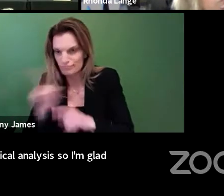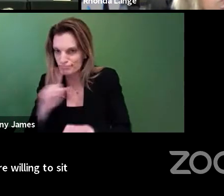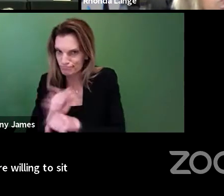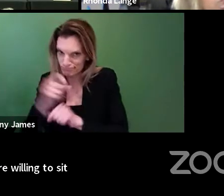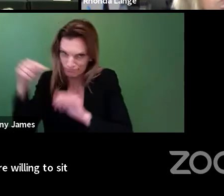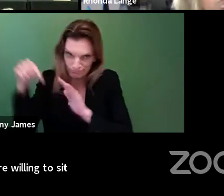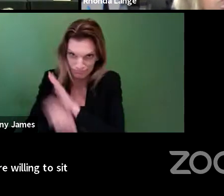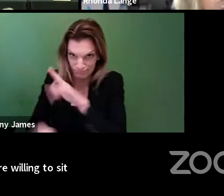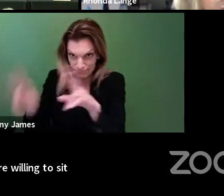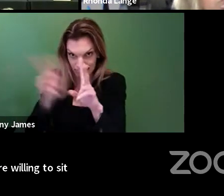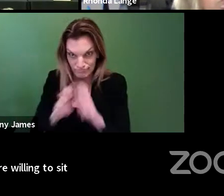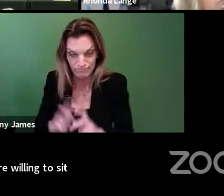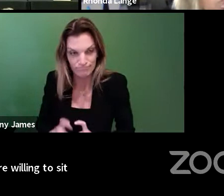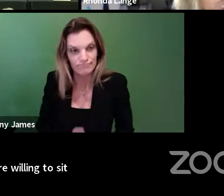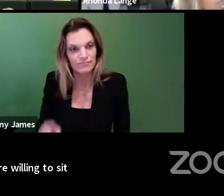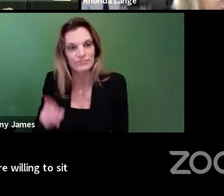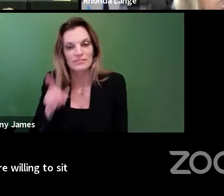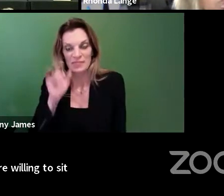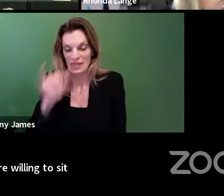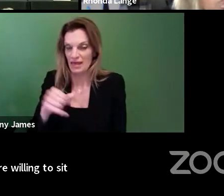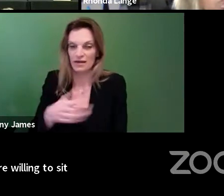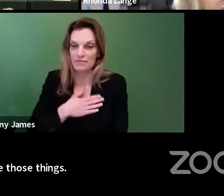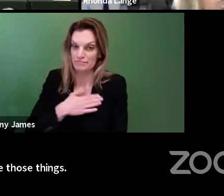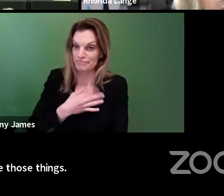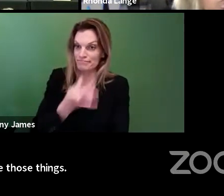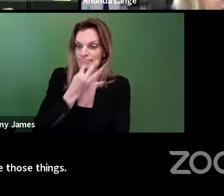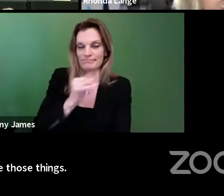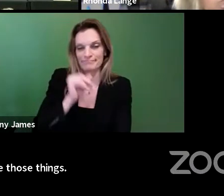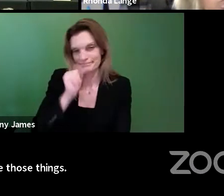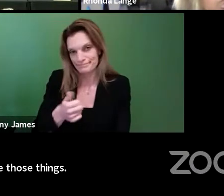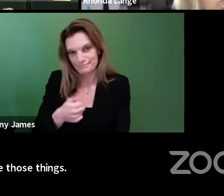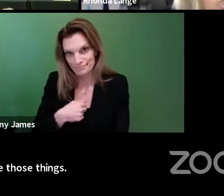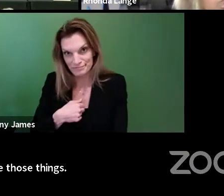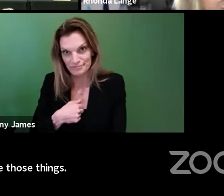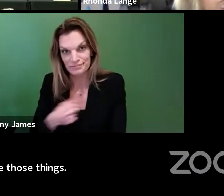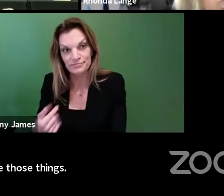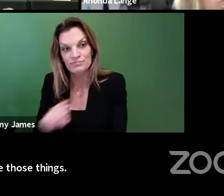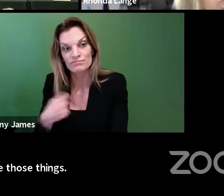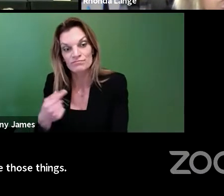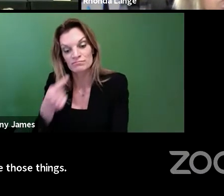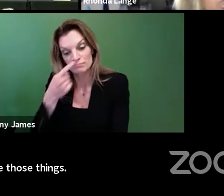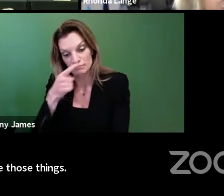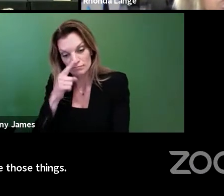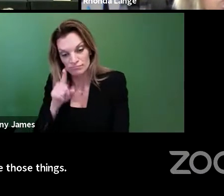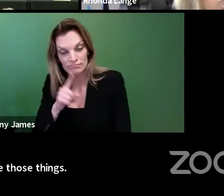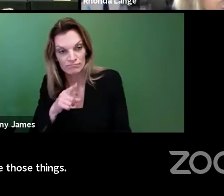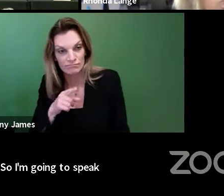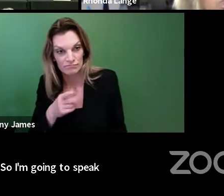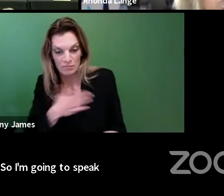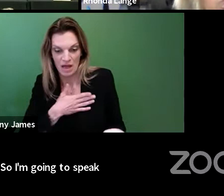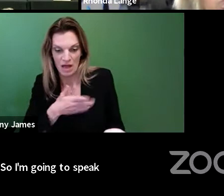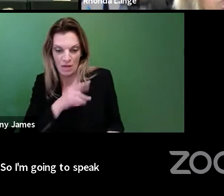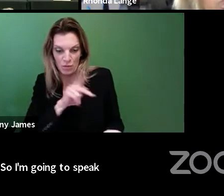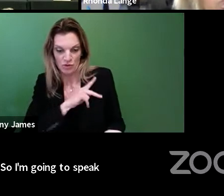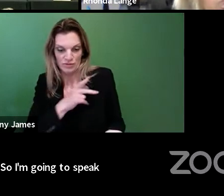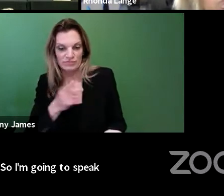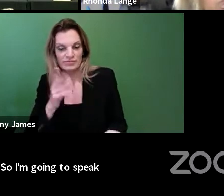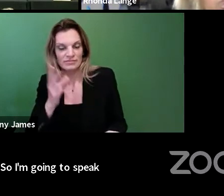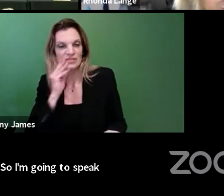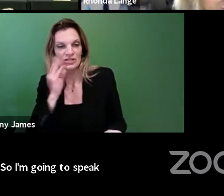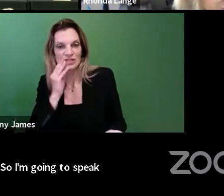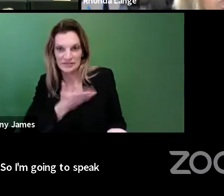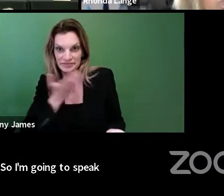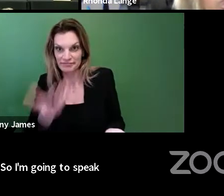those things. That is not my area of expertise. So I'm going to speak on my personal experience instead. For